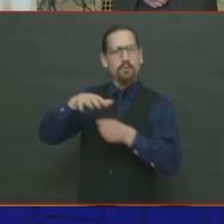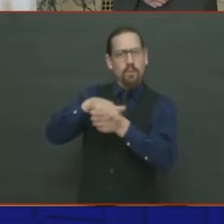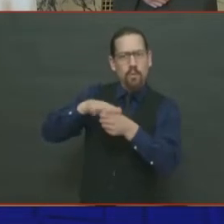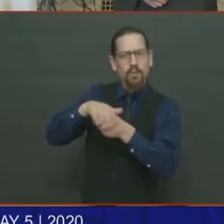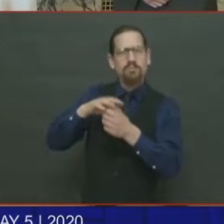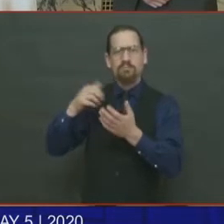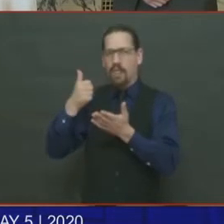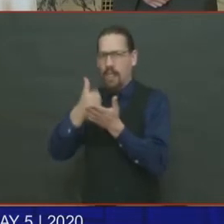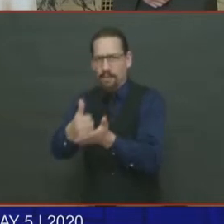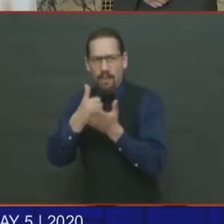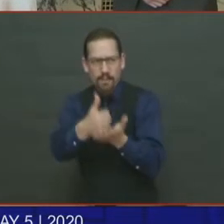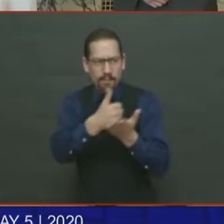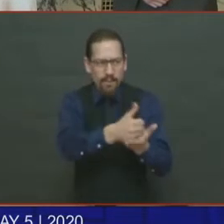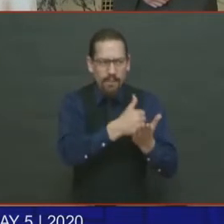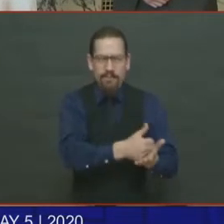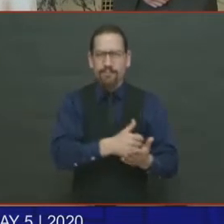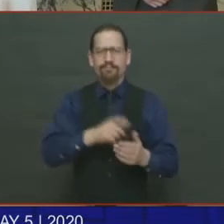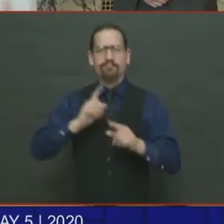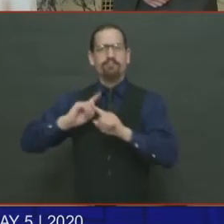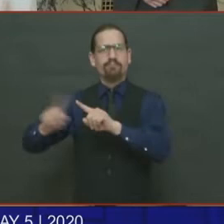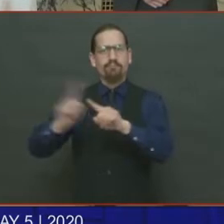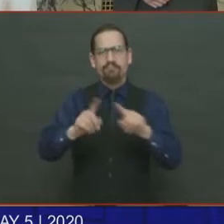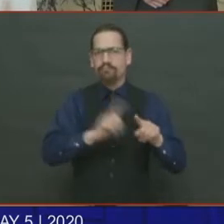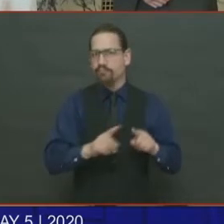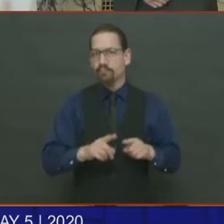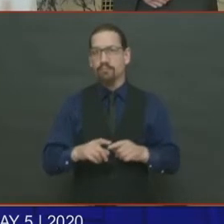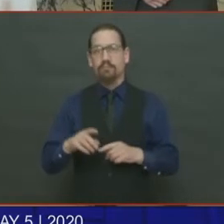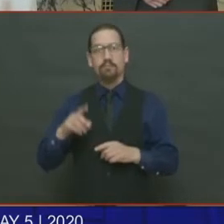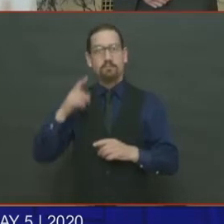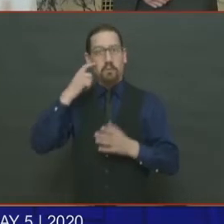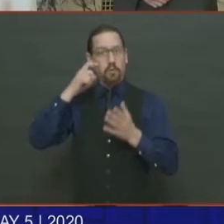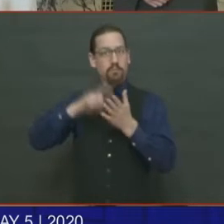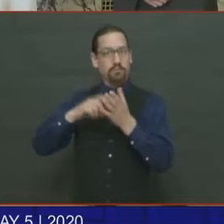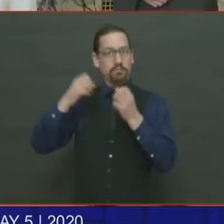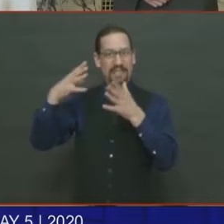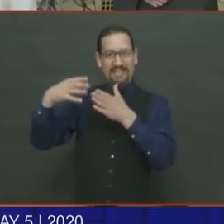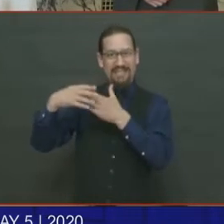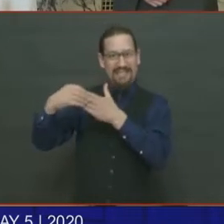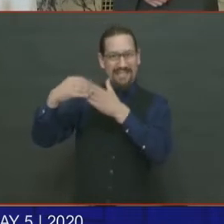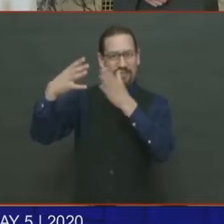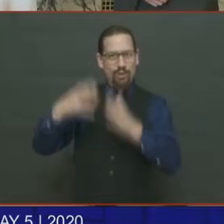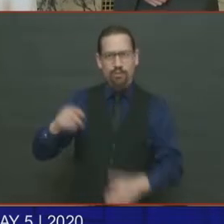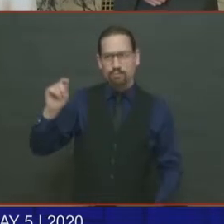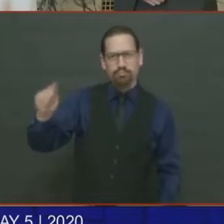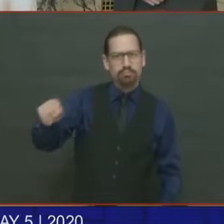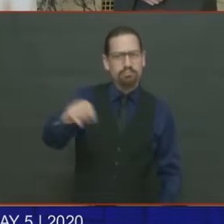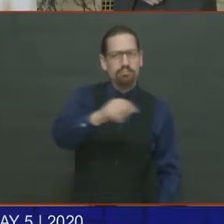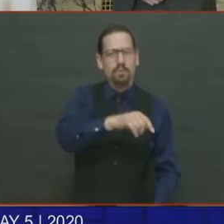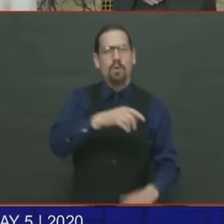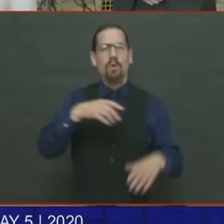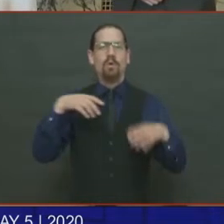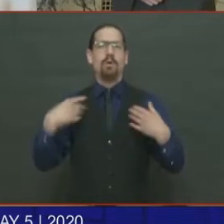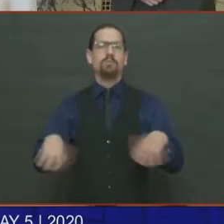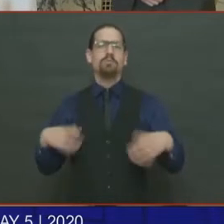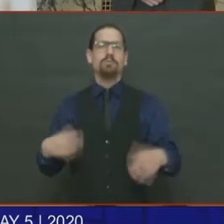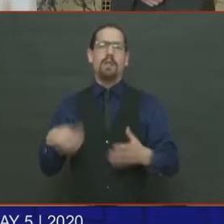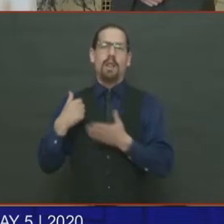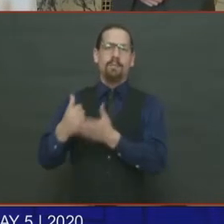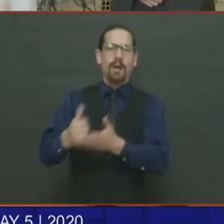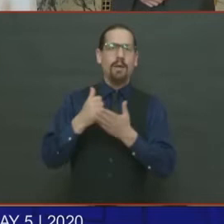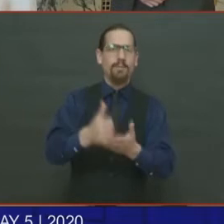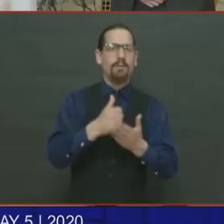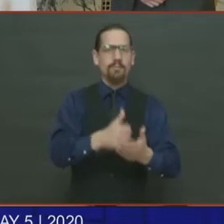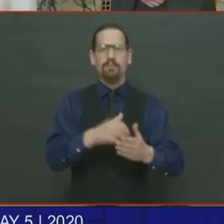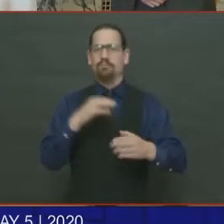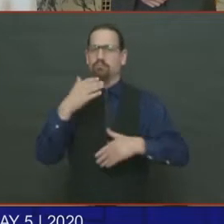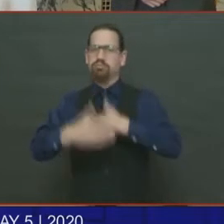people, businesses, leaders come together to help one another. And what we are trying to do is just build the systems